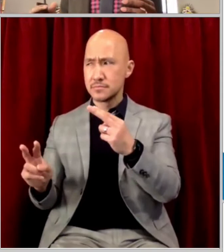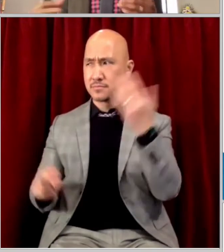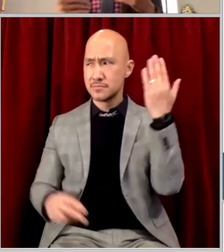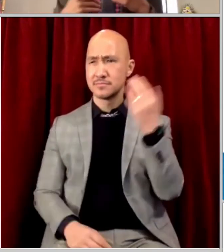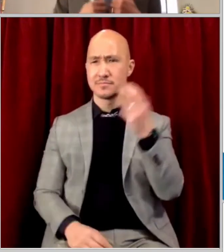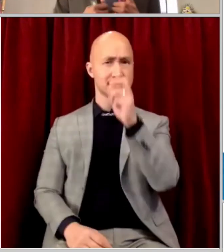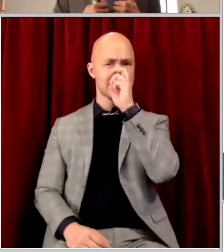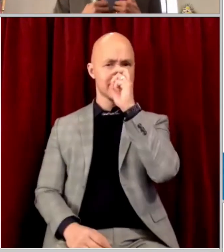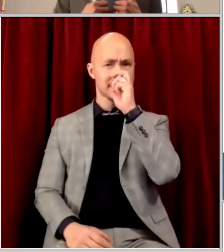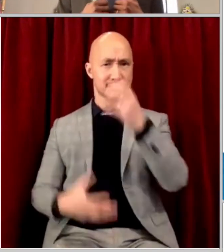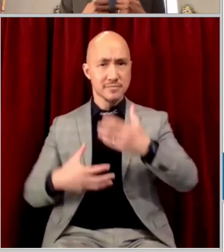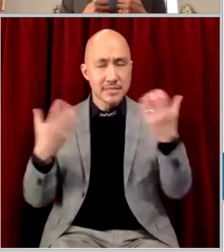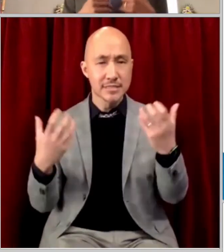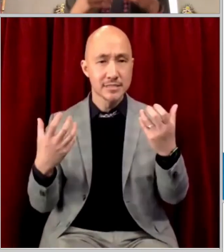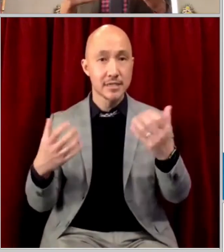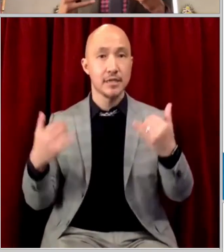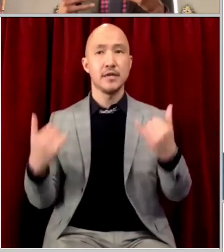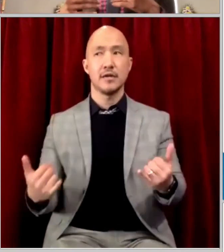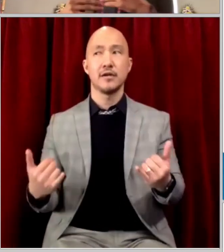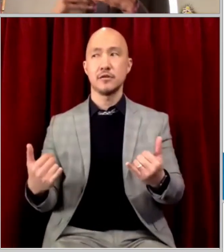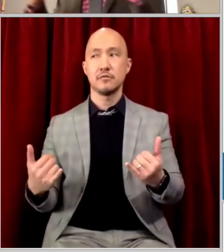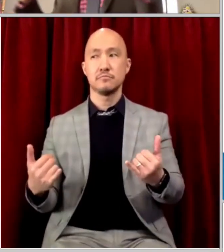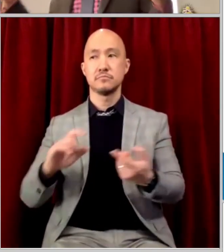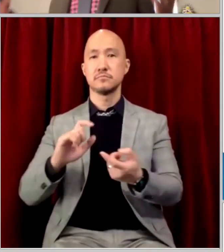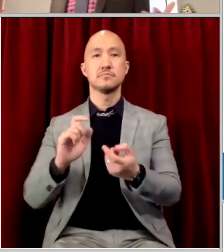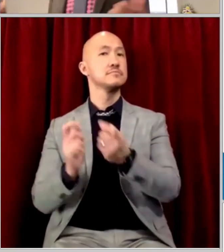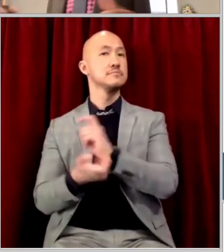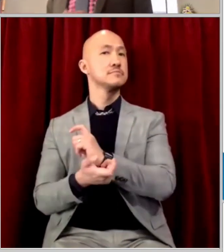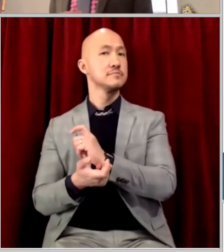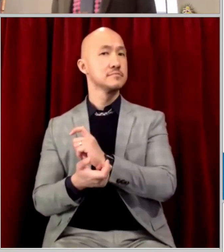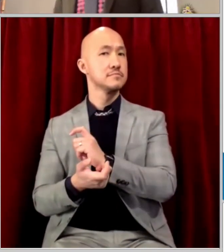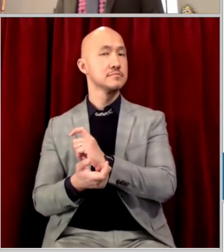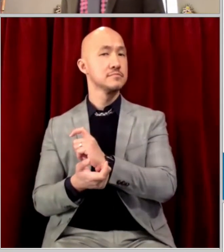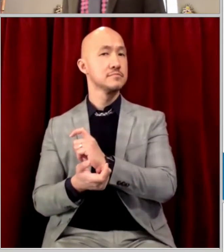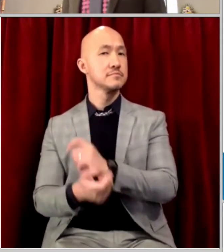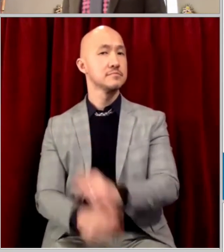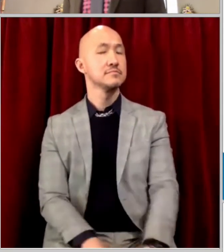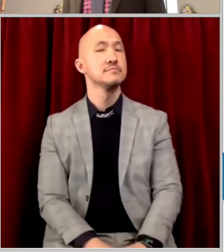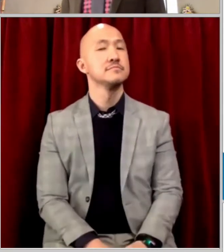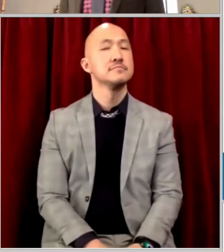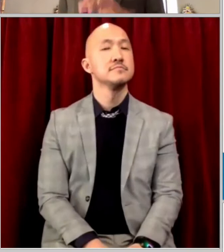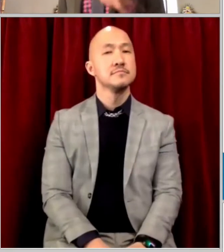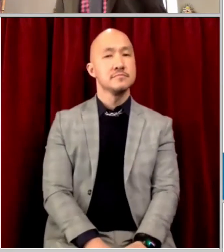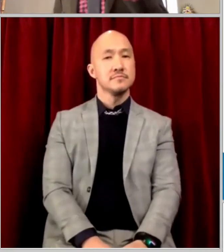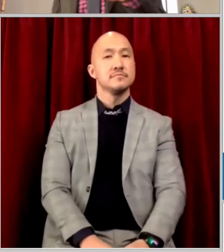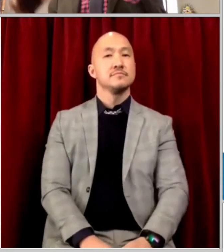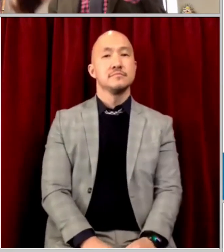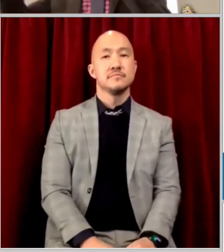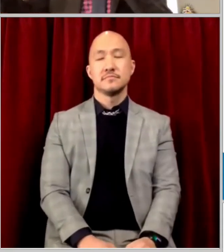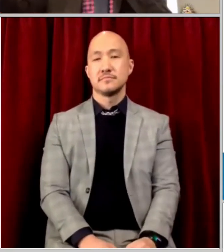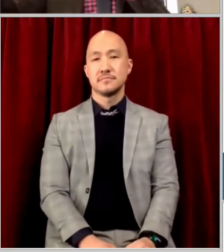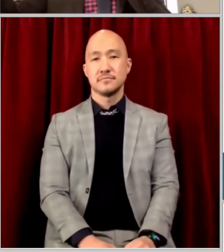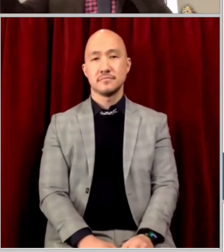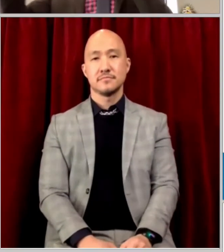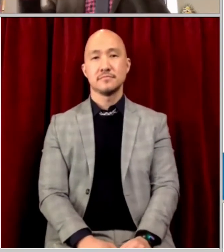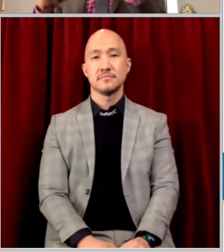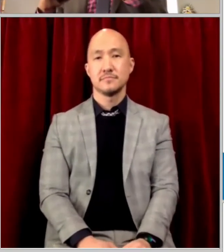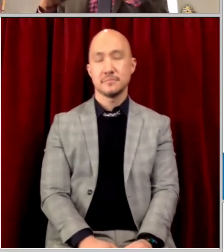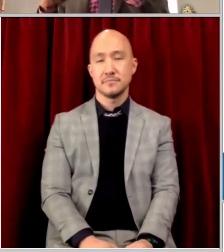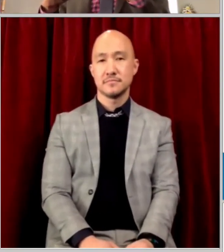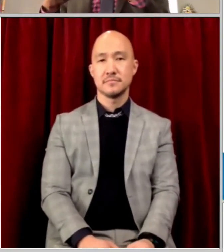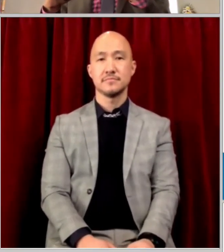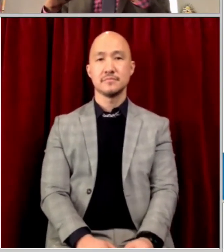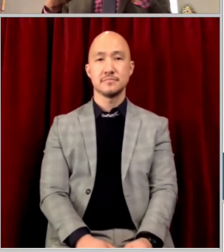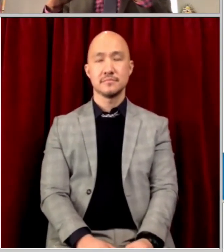here. But for me, and I can only imagine because we shined a little bit of light on, right? It went beyond a boss